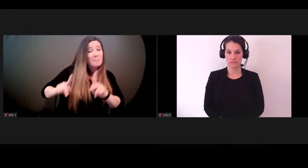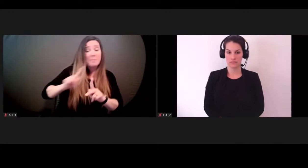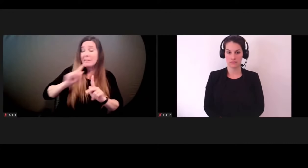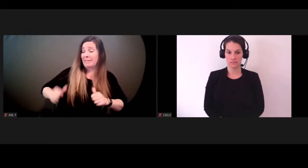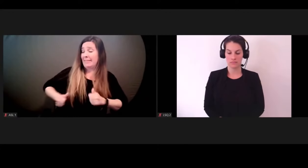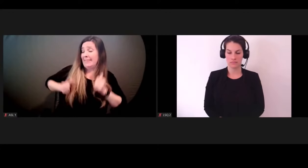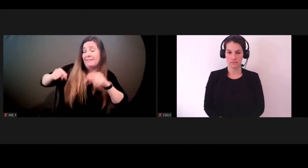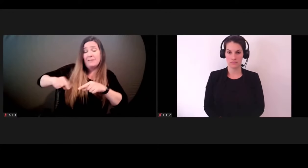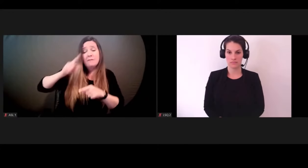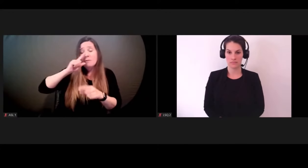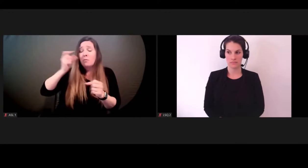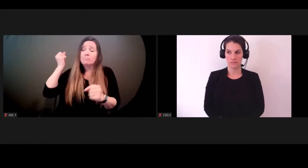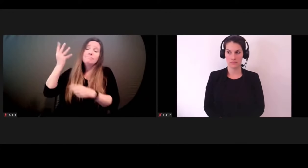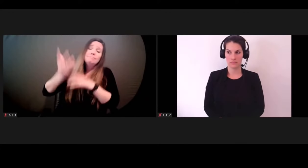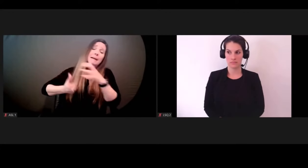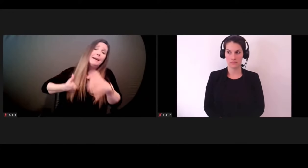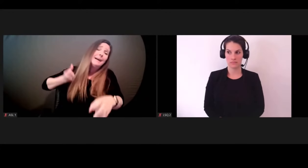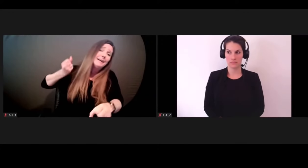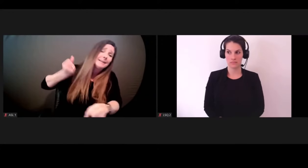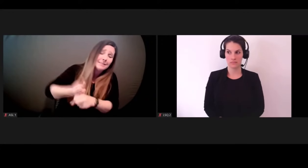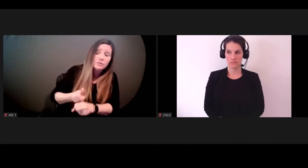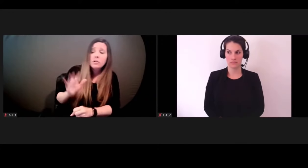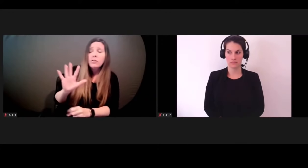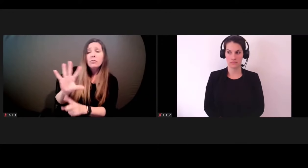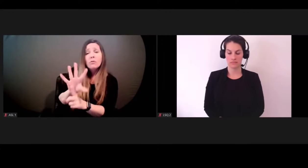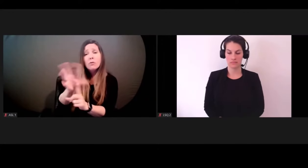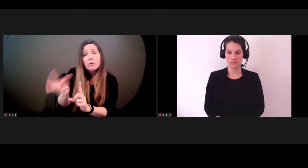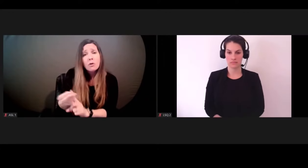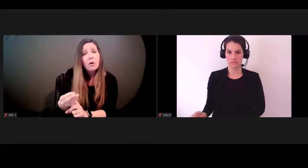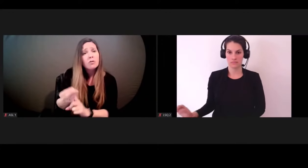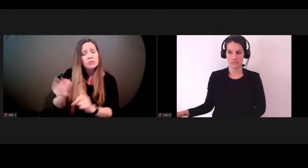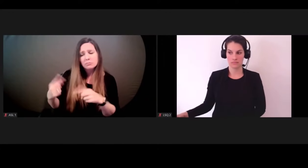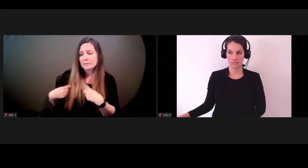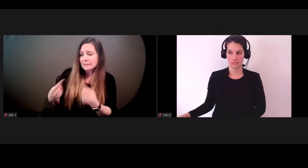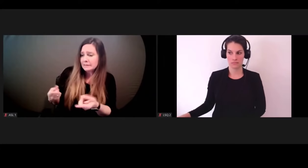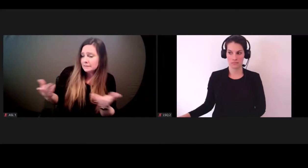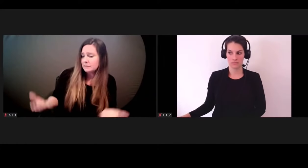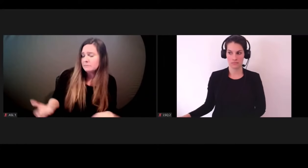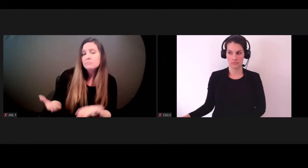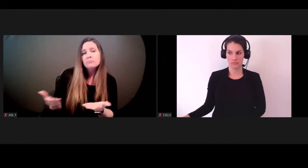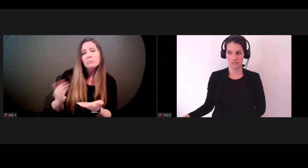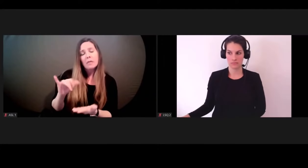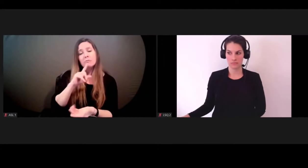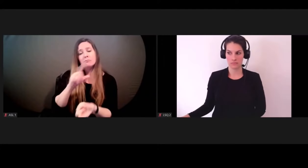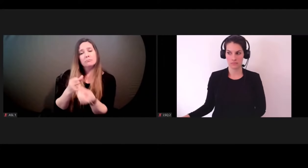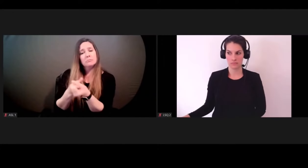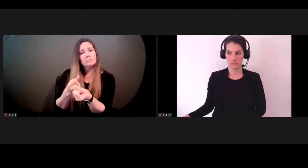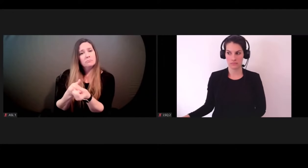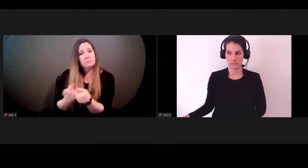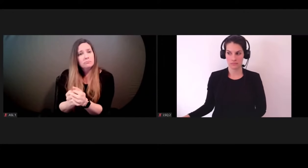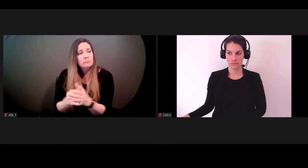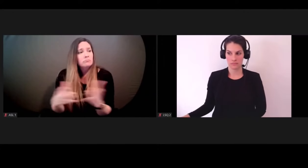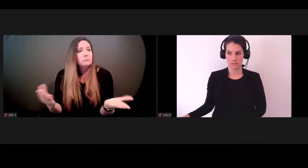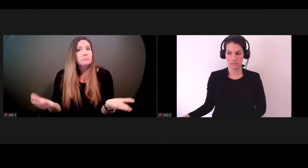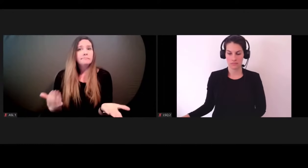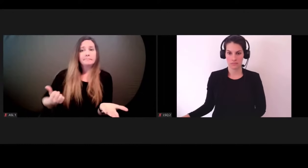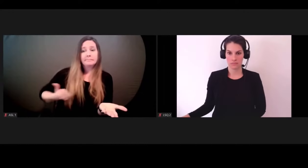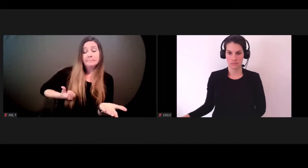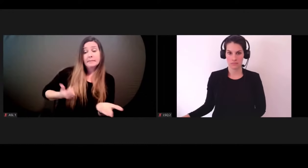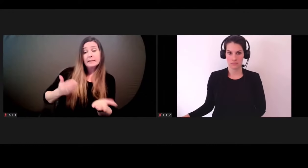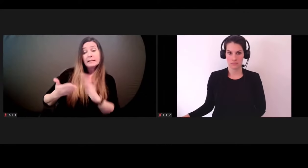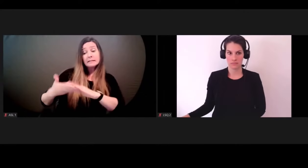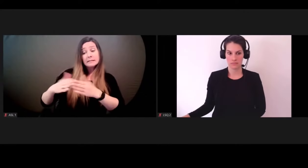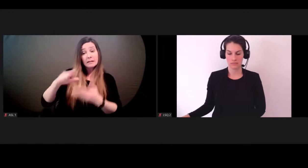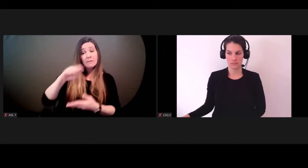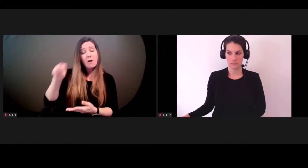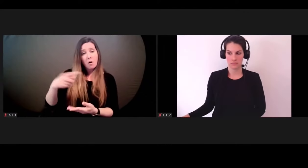for millennia. Their culture and presence have nurtured and continue to nurture this land. The city of Ottawa honors